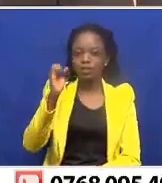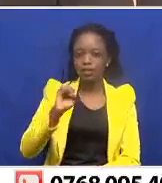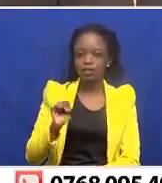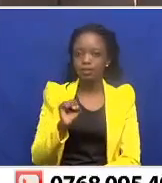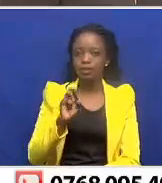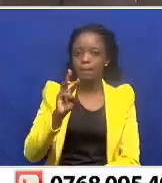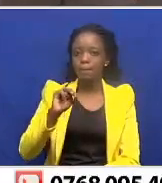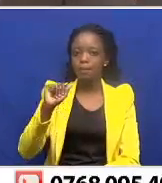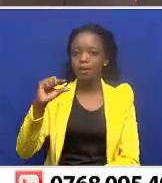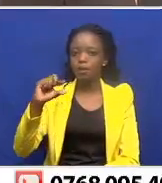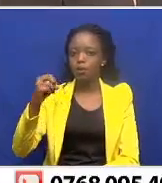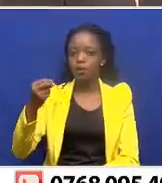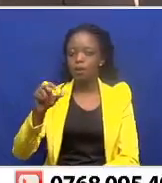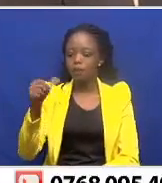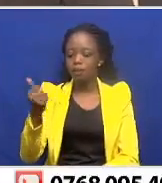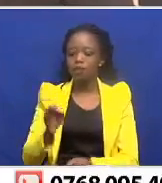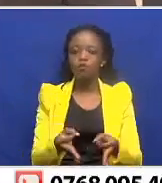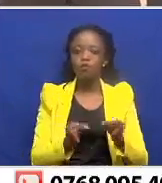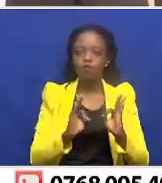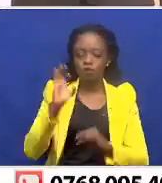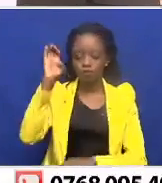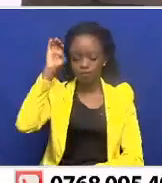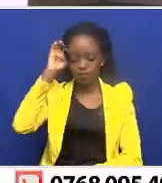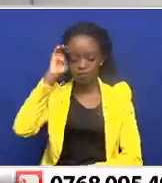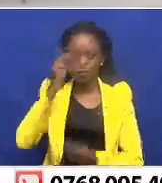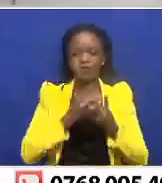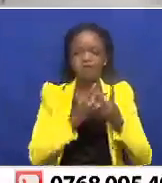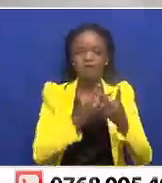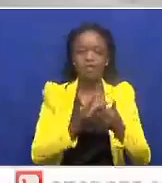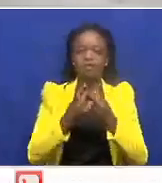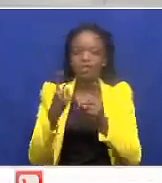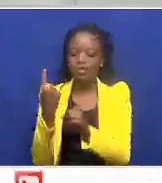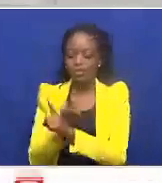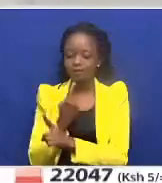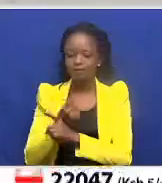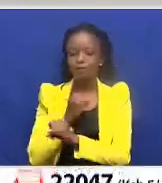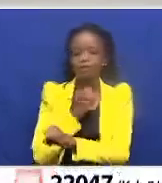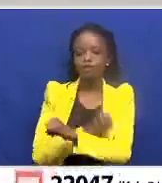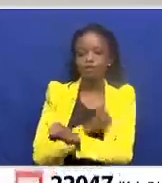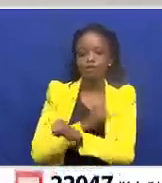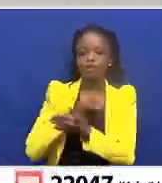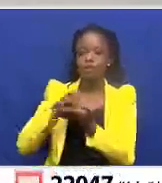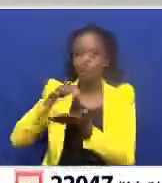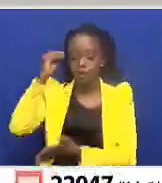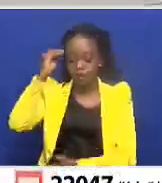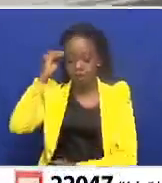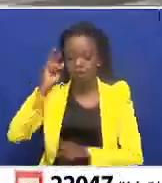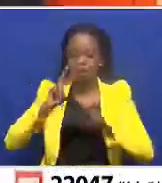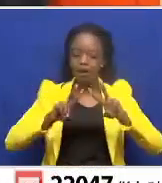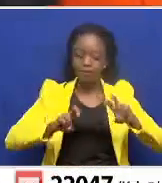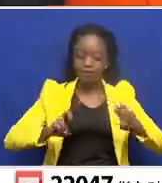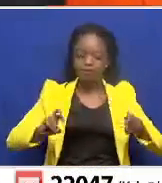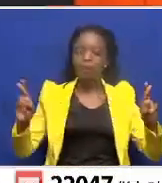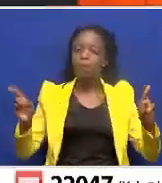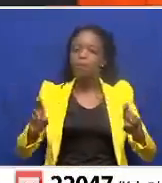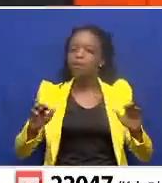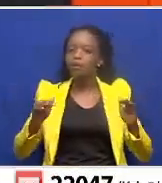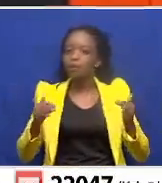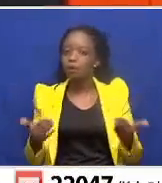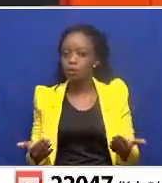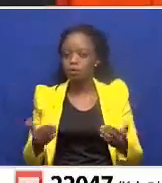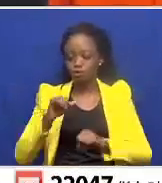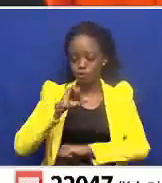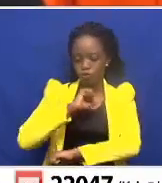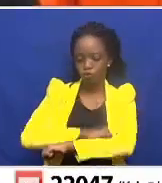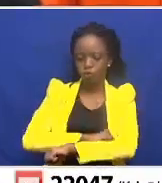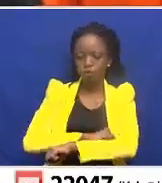and other education officials have been touring different institutions of learning to ascertain the level of preparedness in those